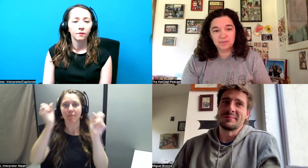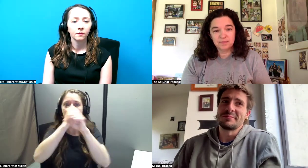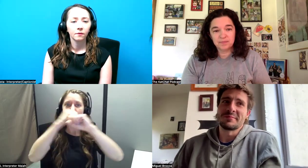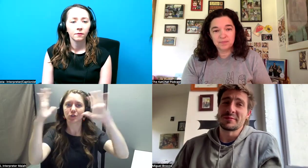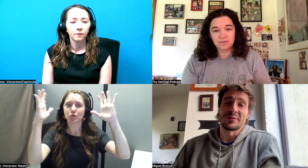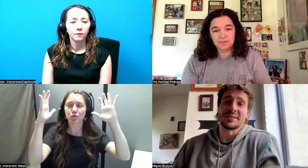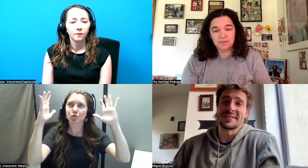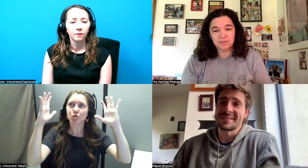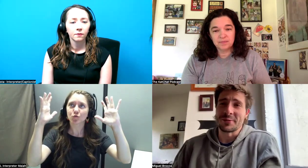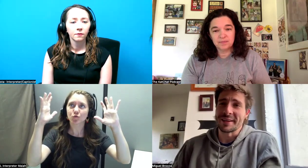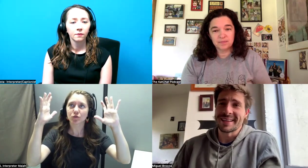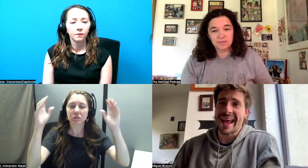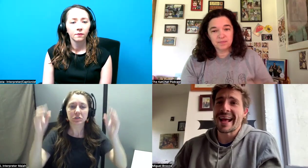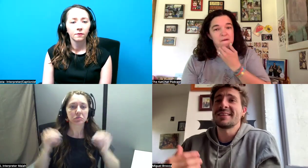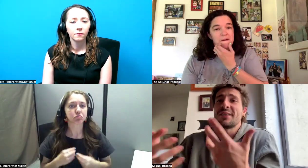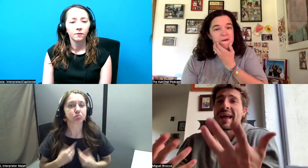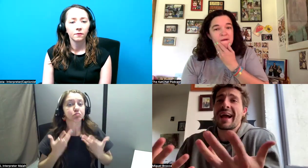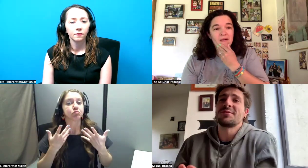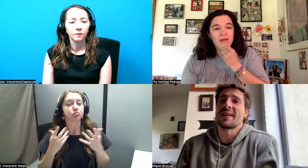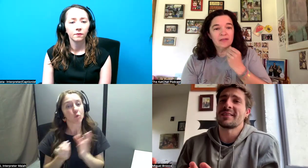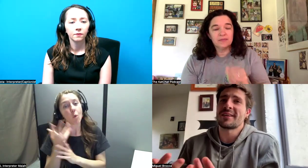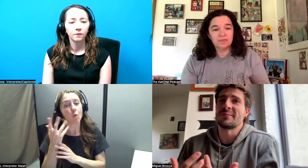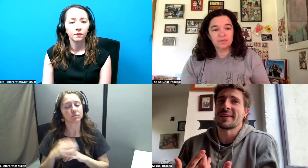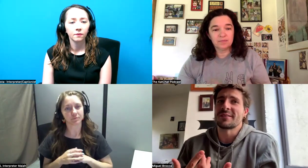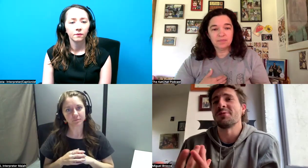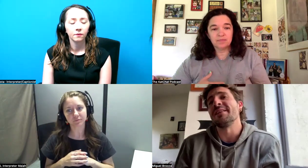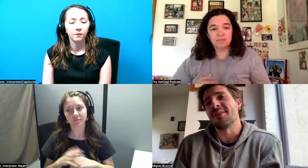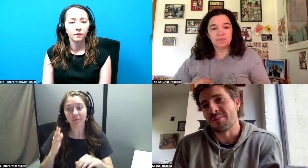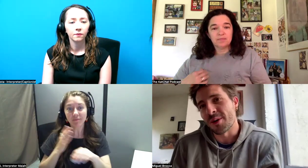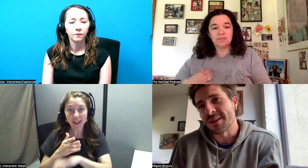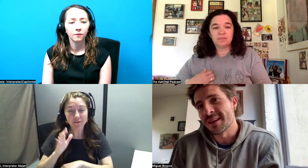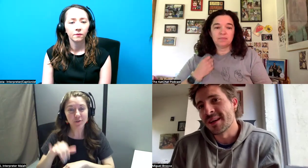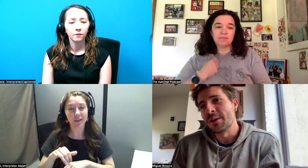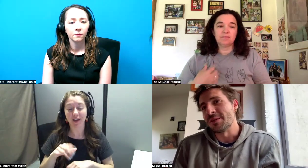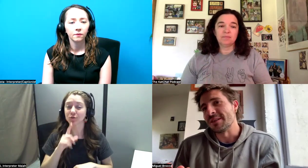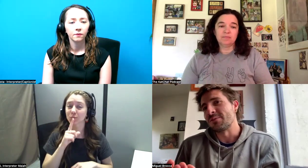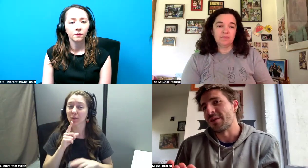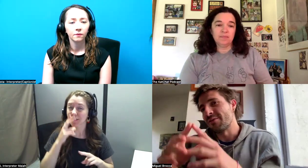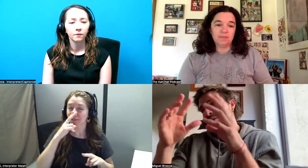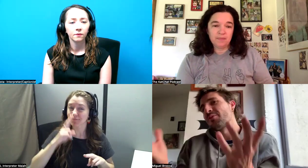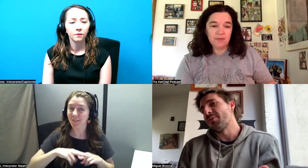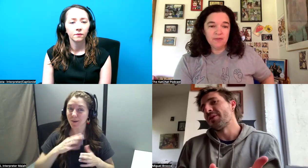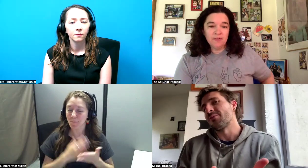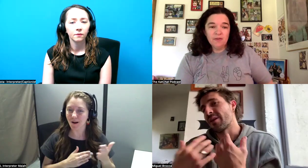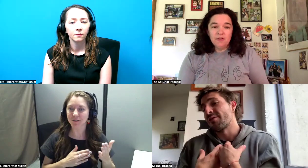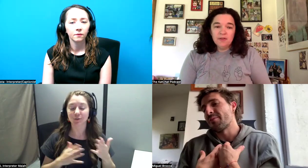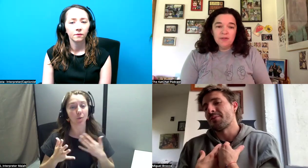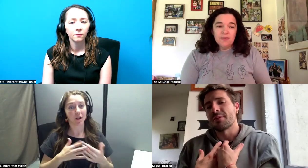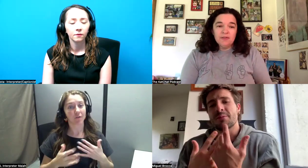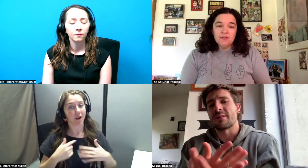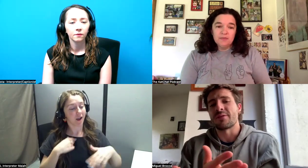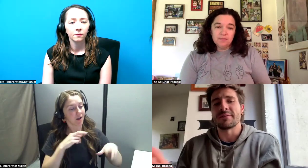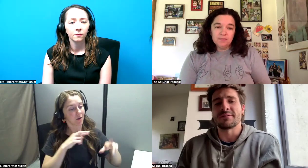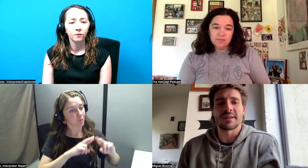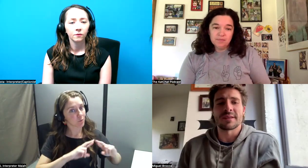uh, flourish in a way. And after that comes like the really fun part, which is whatever you've prepared, whatever I